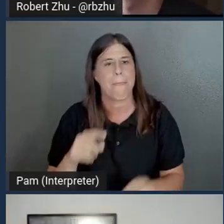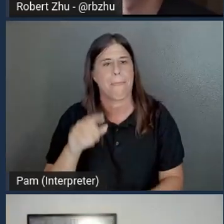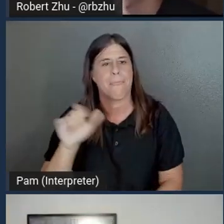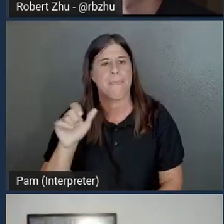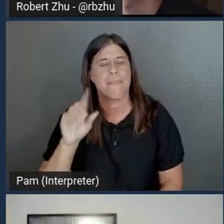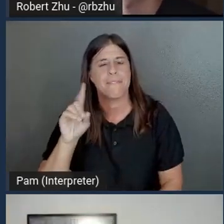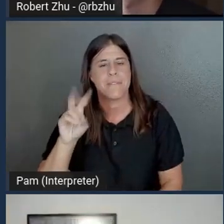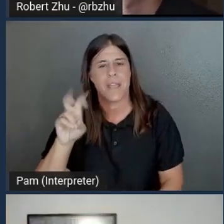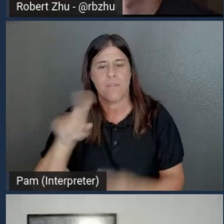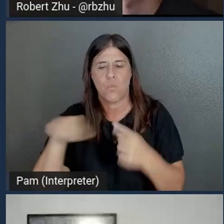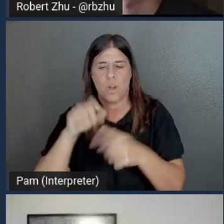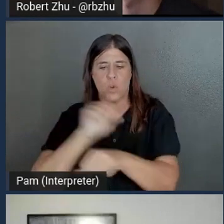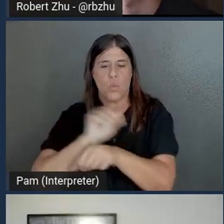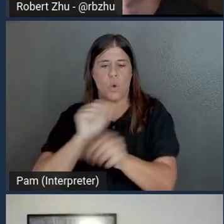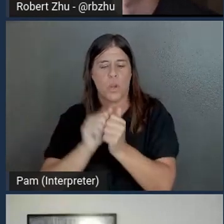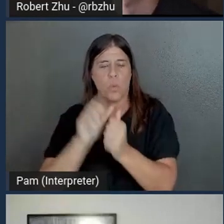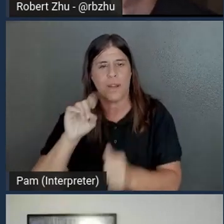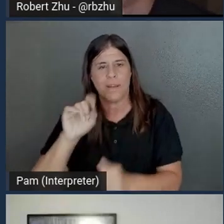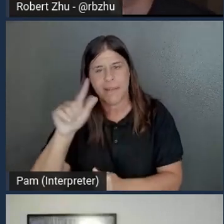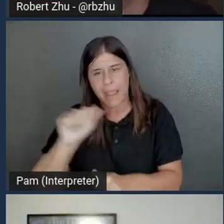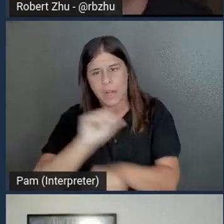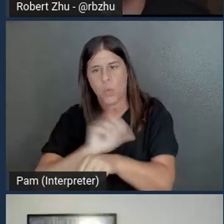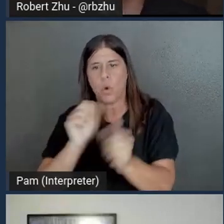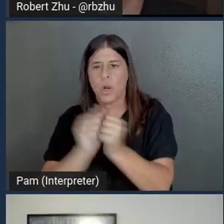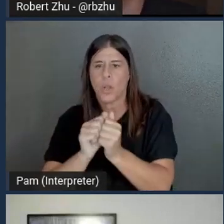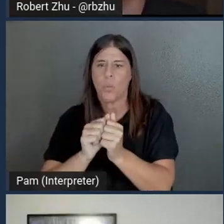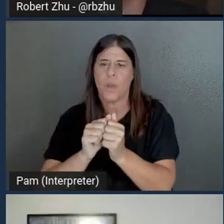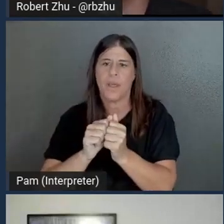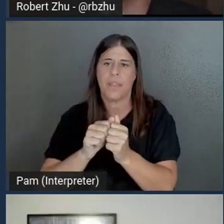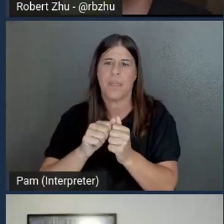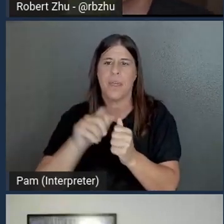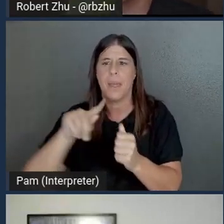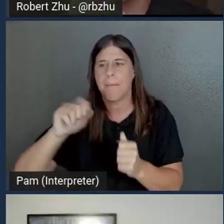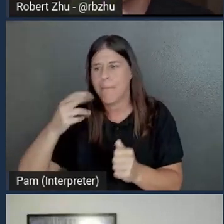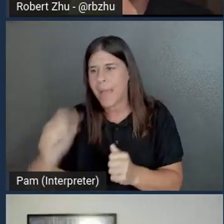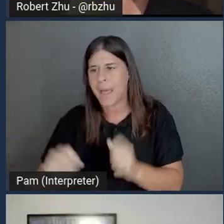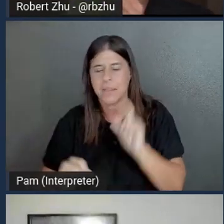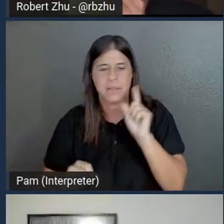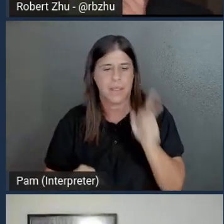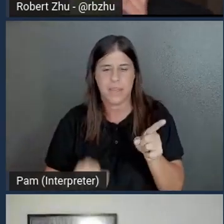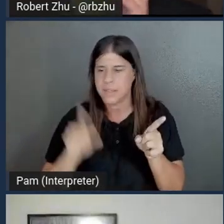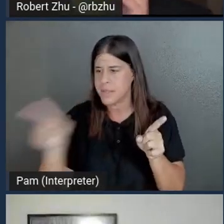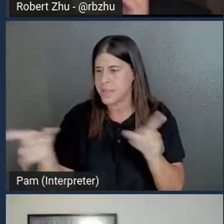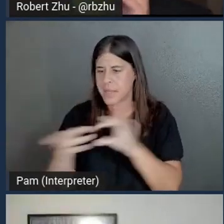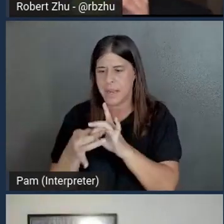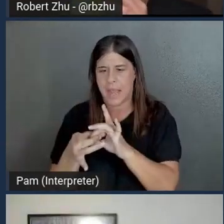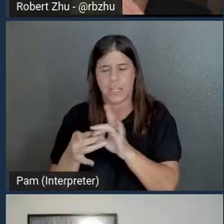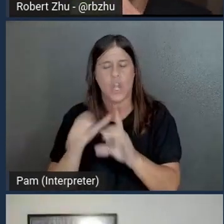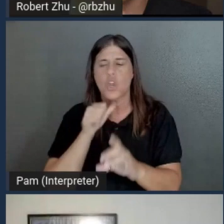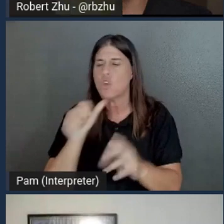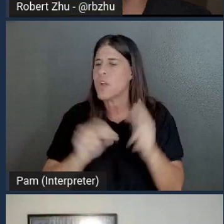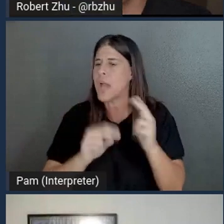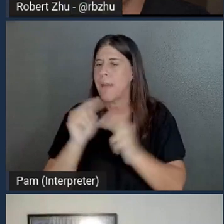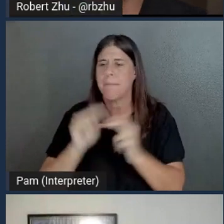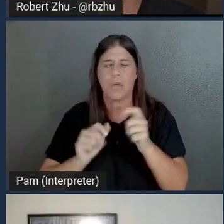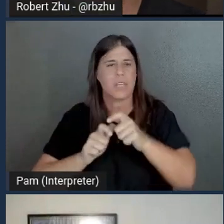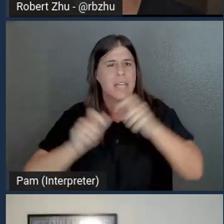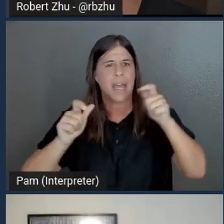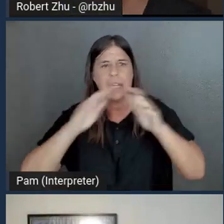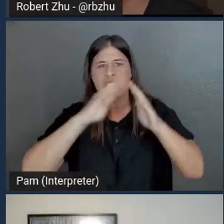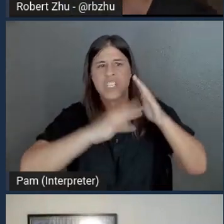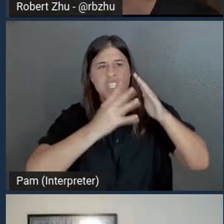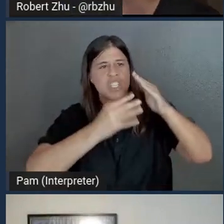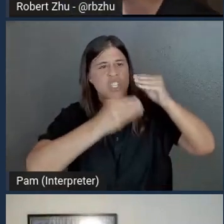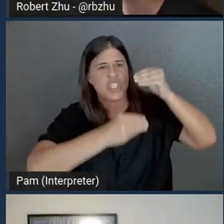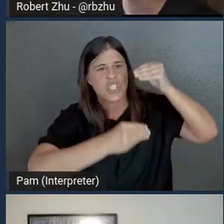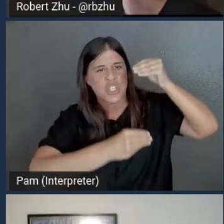and especially when you're working with graphs and talking about paths or those connections between things, you aren't building that bigger and bigger table. You're basically saying,